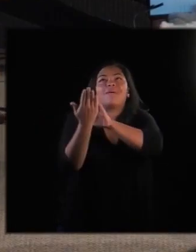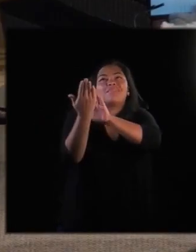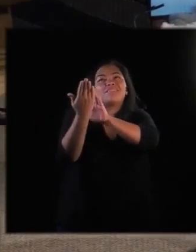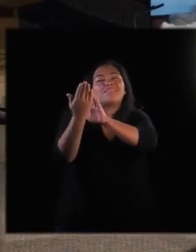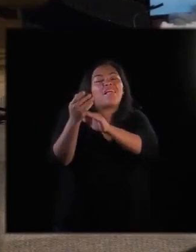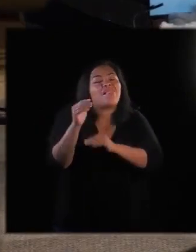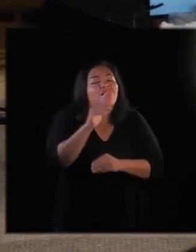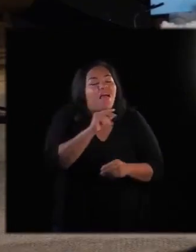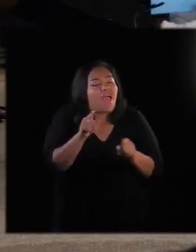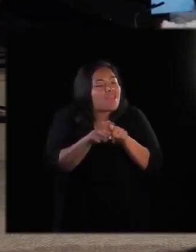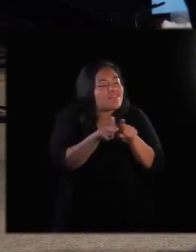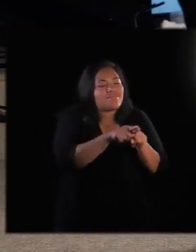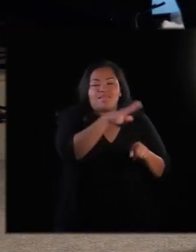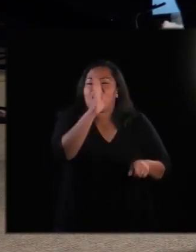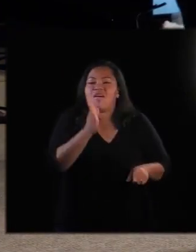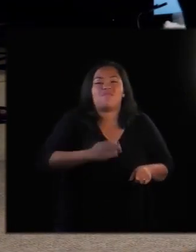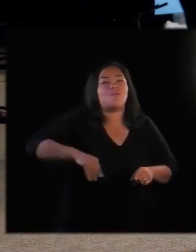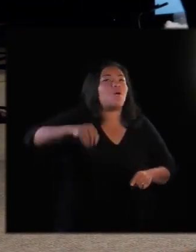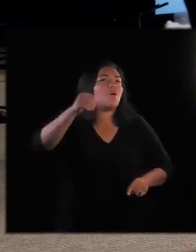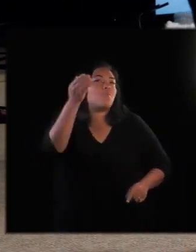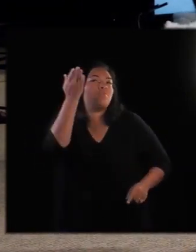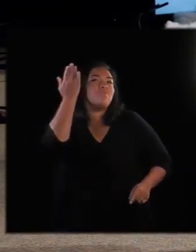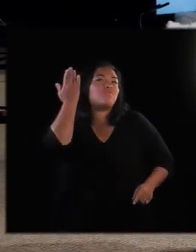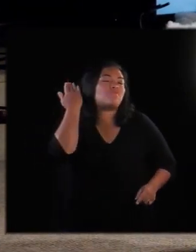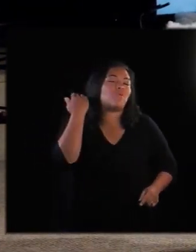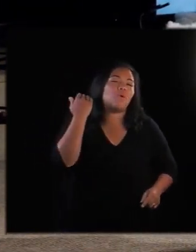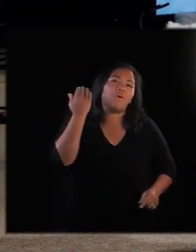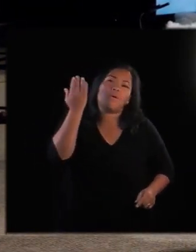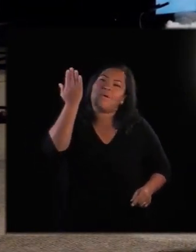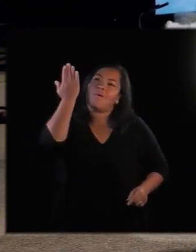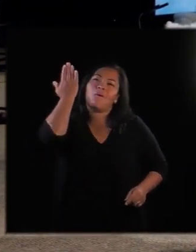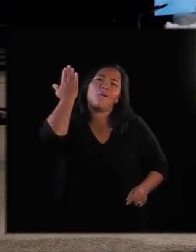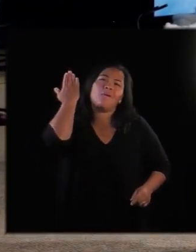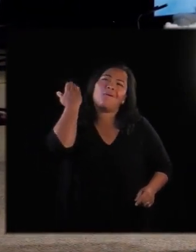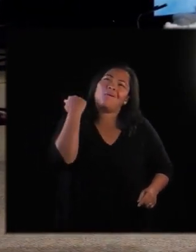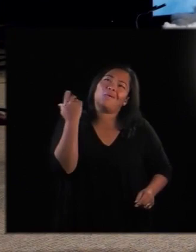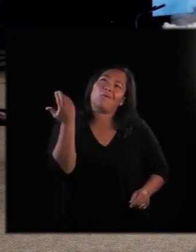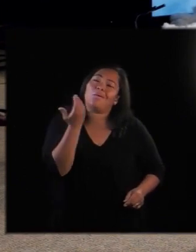want You, Lord, like never before.